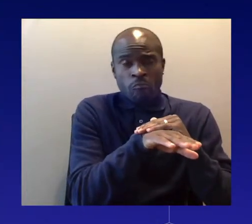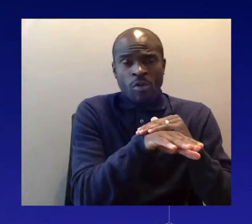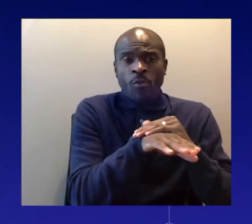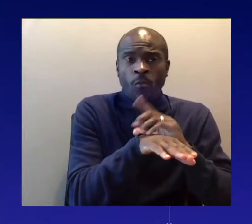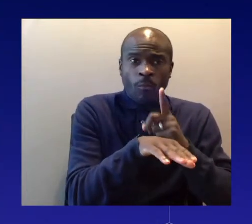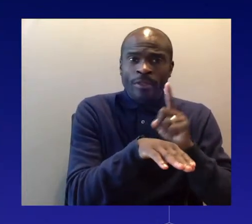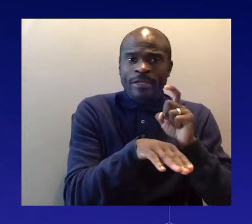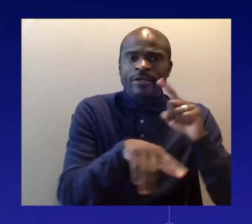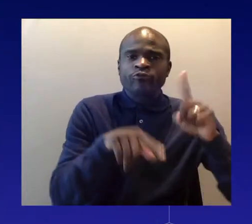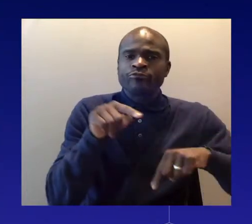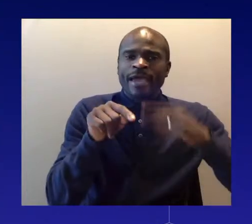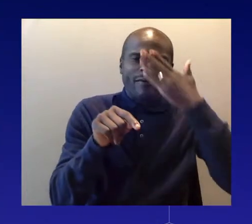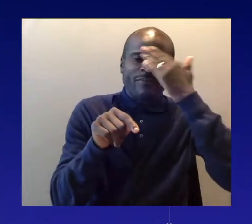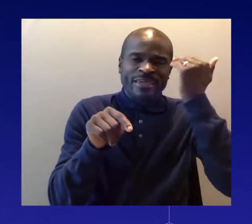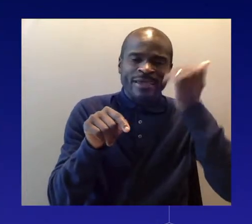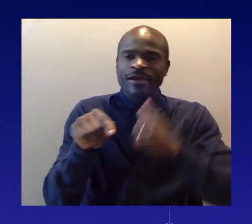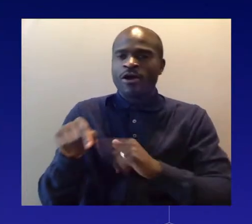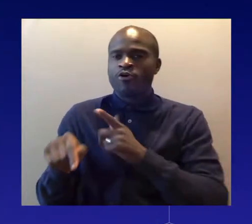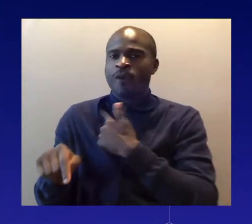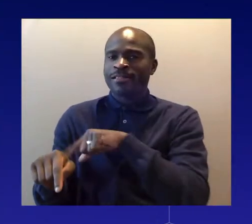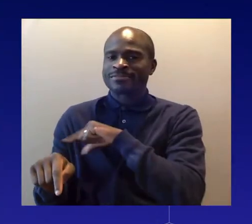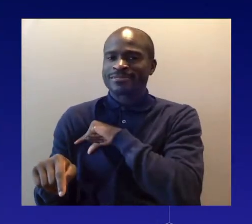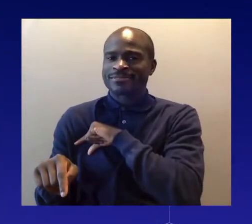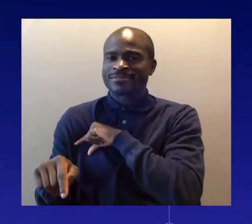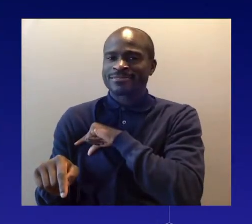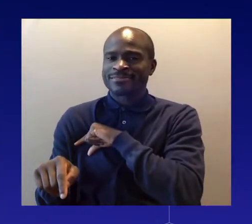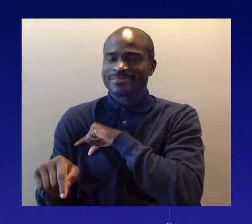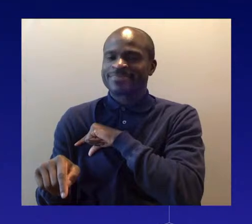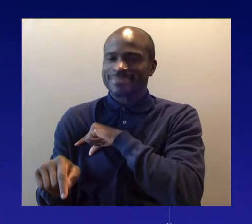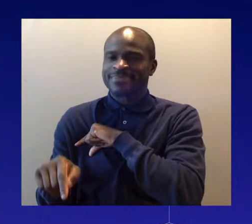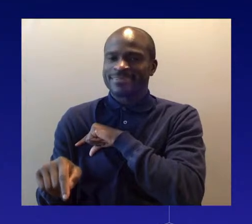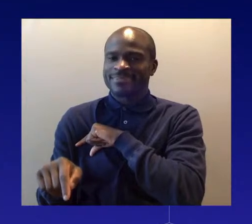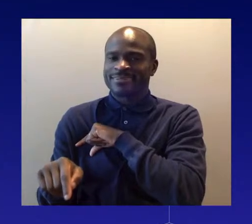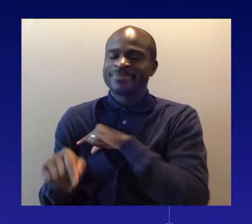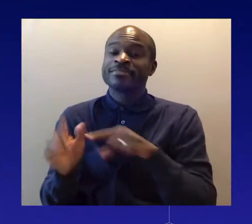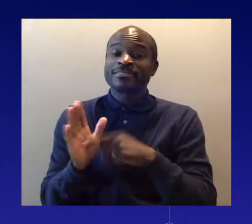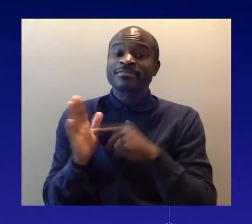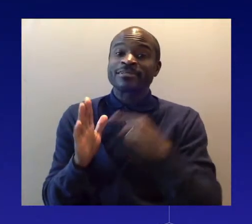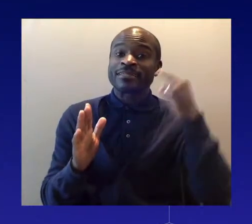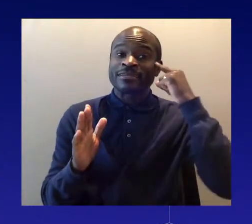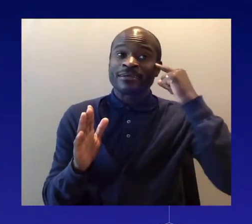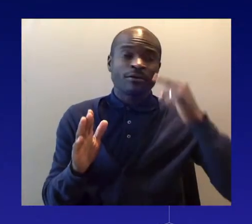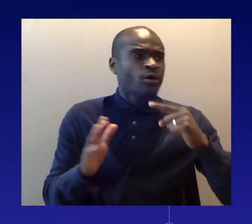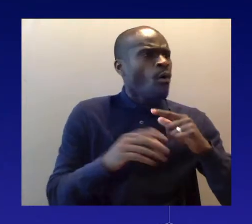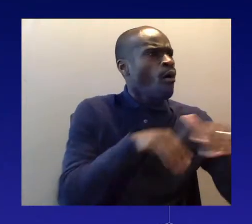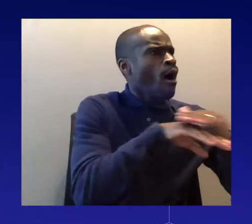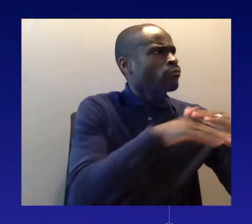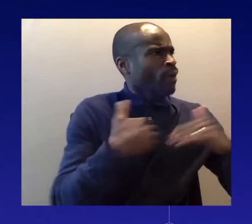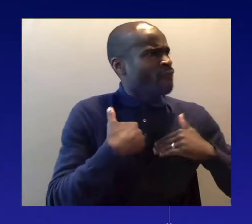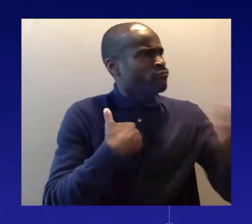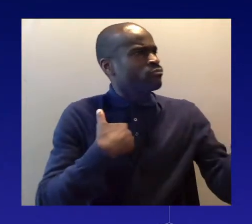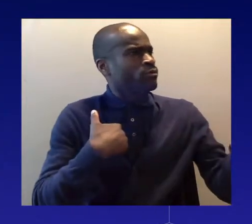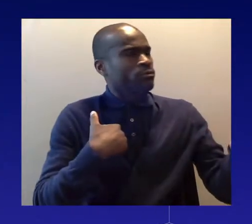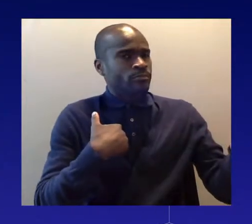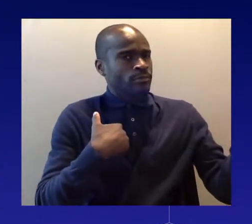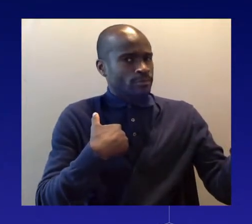have the conversation around access without understanding that quality matters too. And I'll just quickly say that I learned that from my 8-year-old when I took him to a